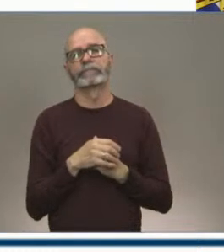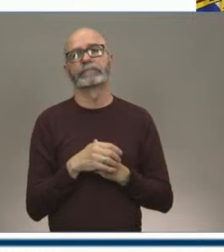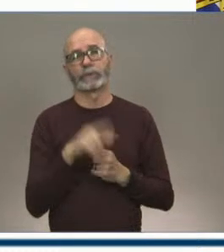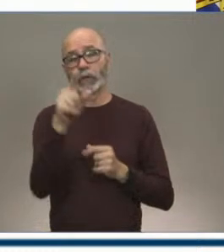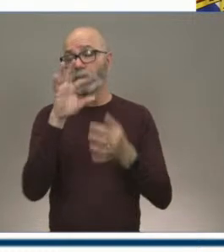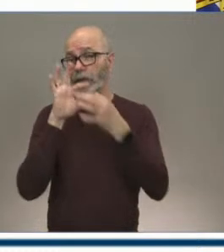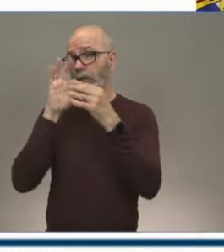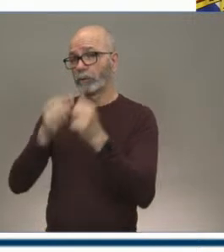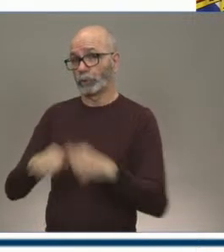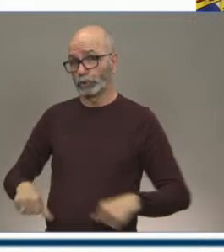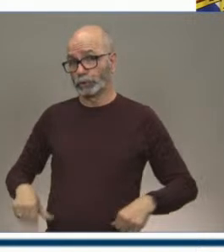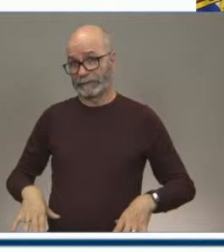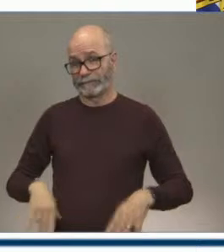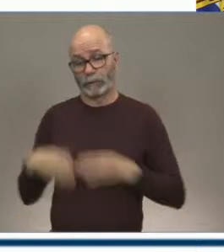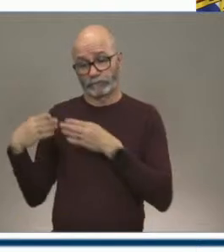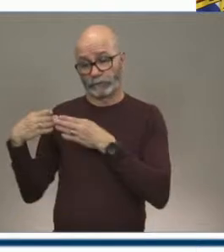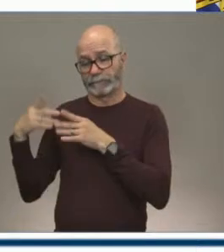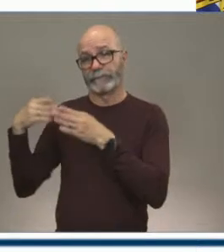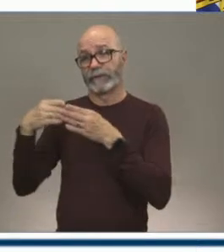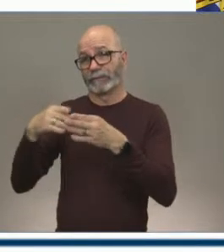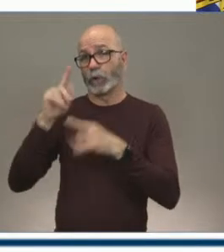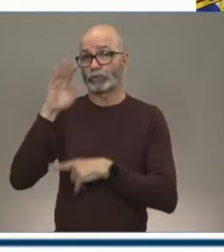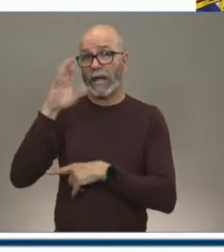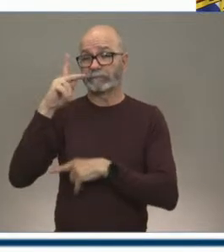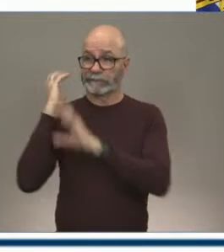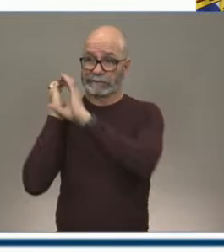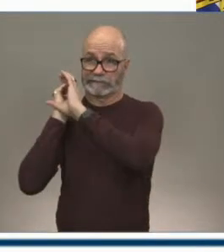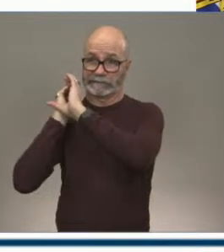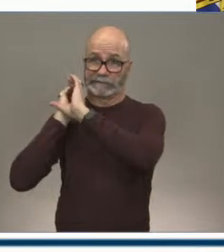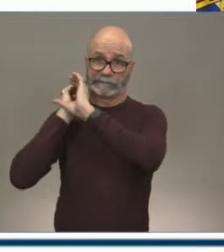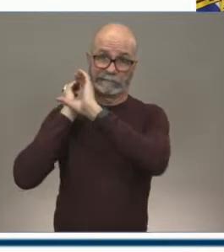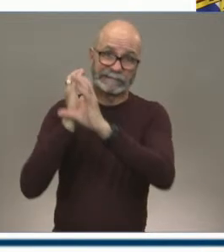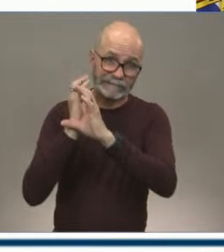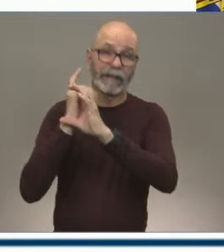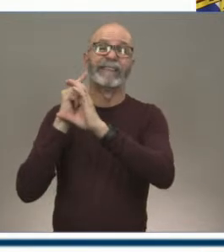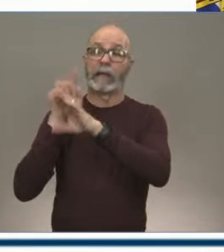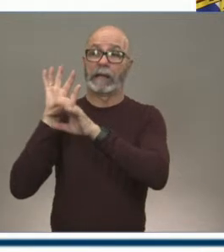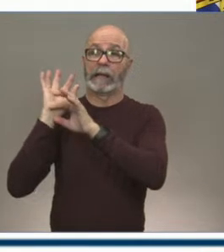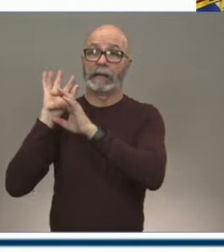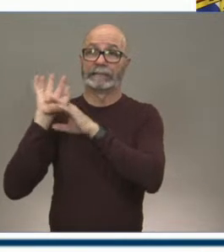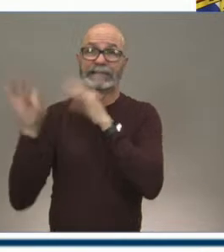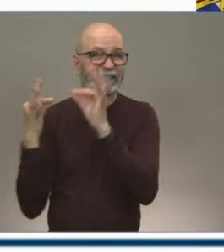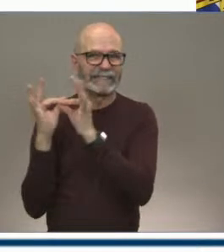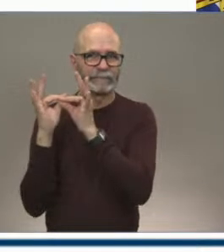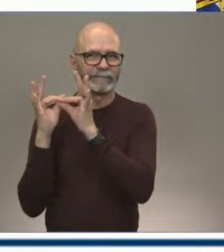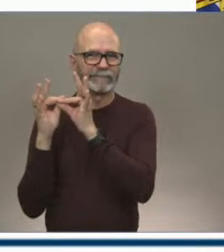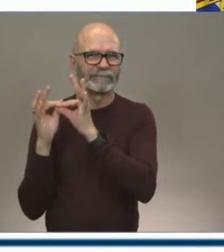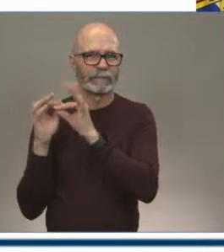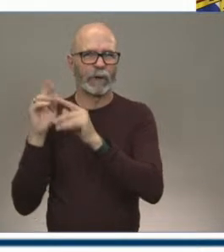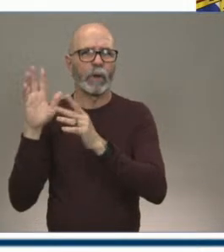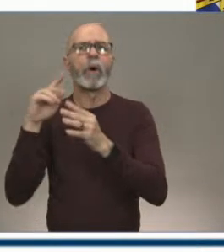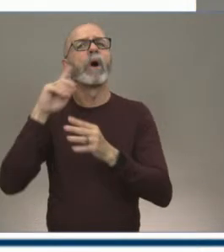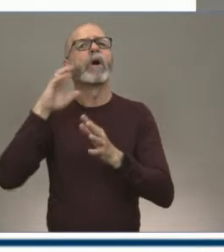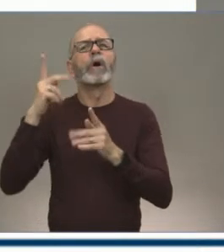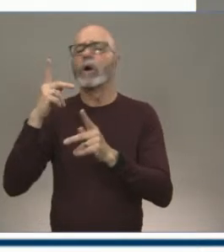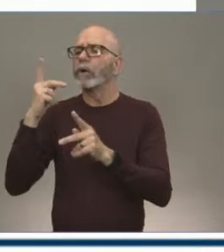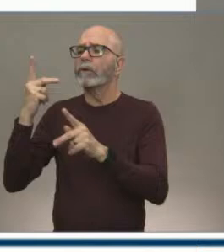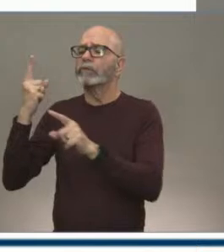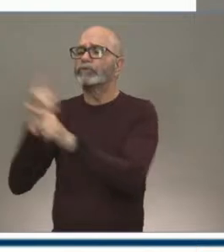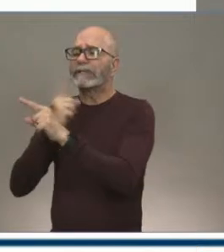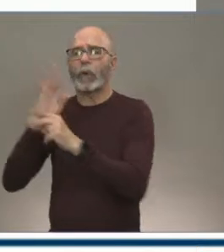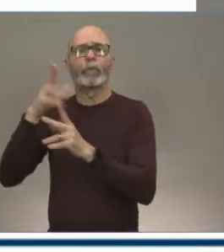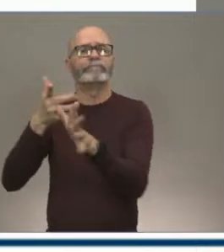to be forced to be tested, are they going to be using rapid tests or regular testing? We're going to be using